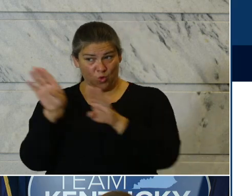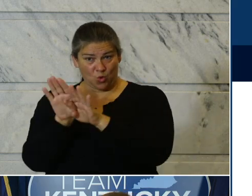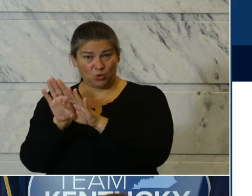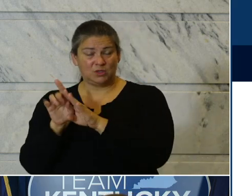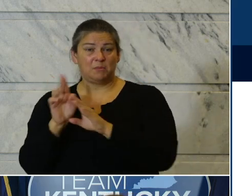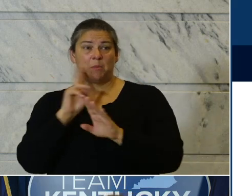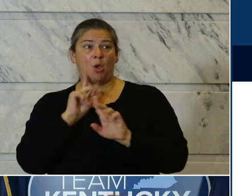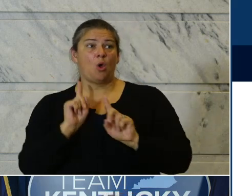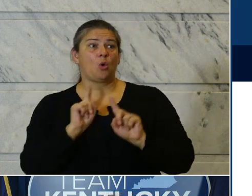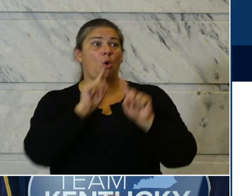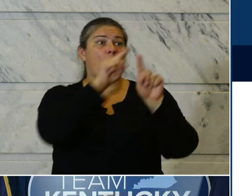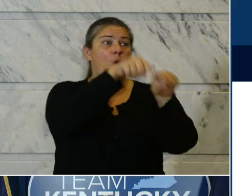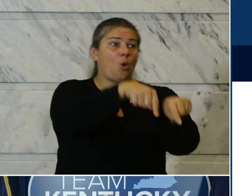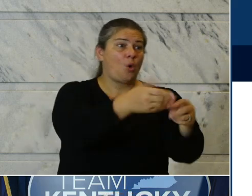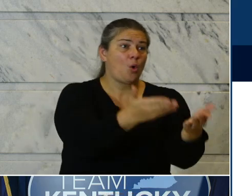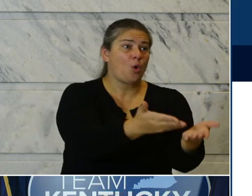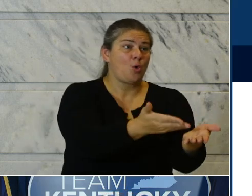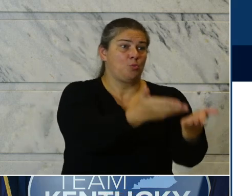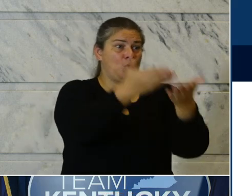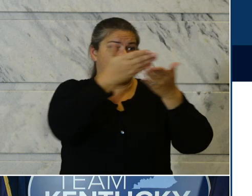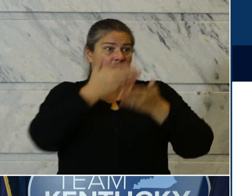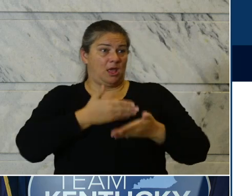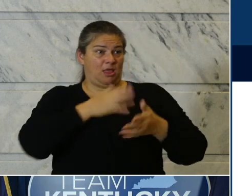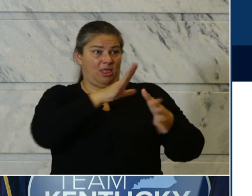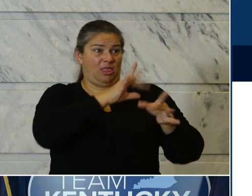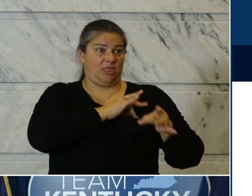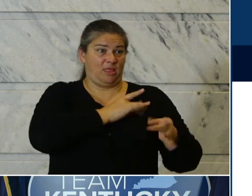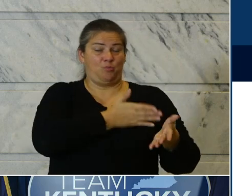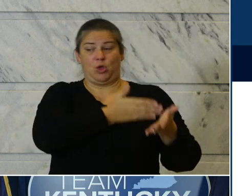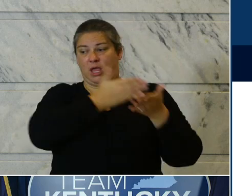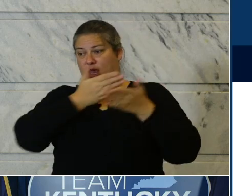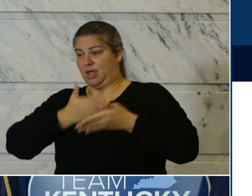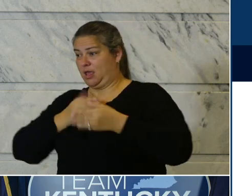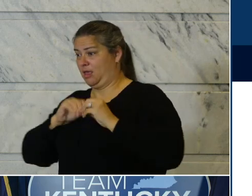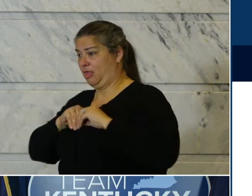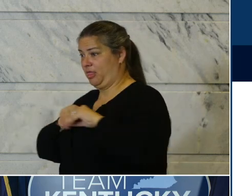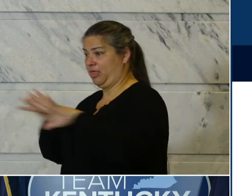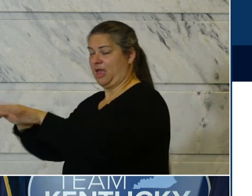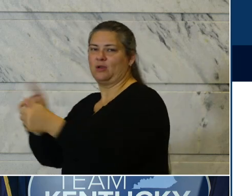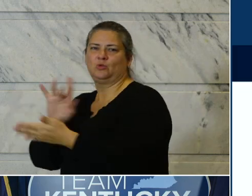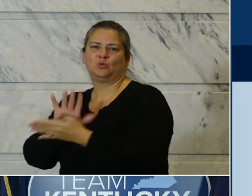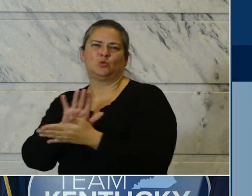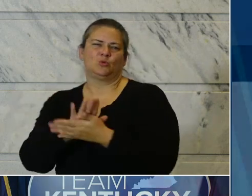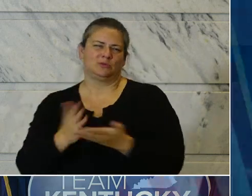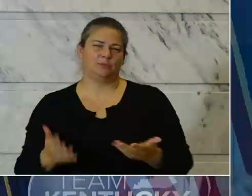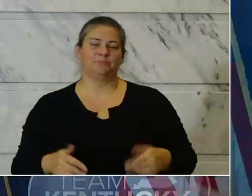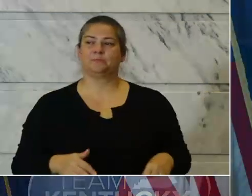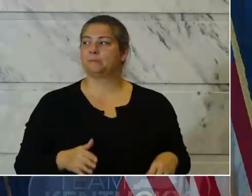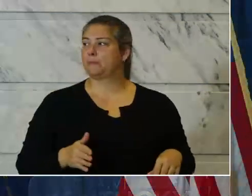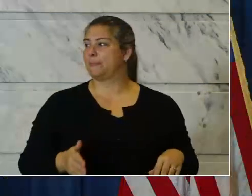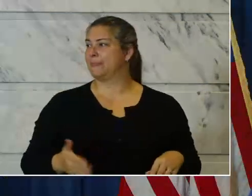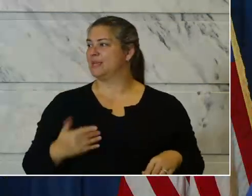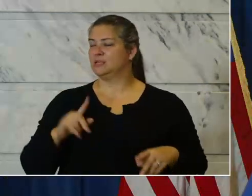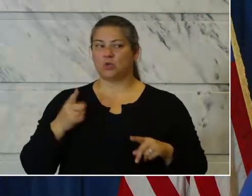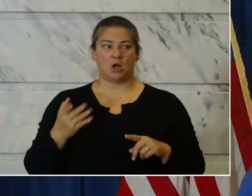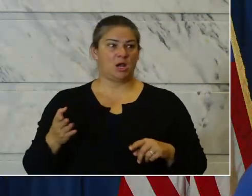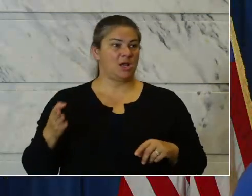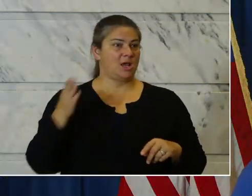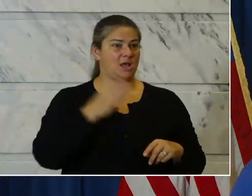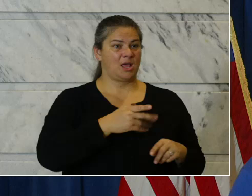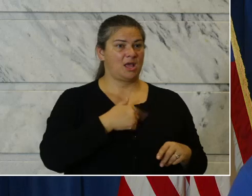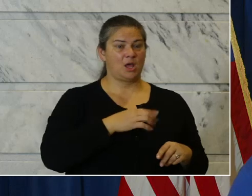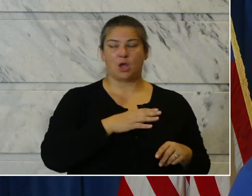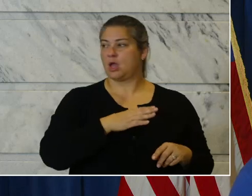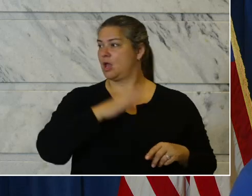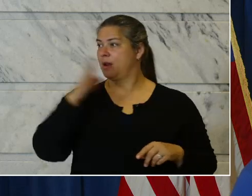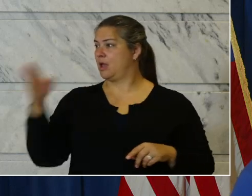and it spreads throughout the school. All right, we'll start over here on the left today. We started on the right, well,